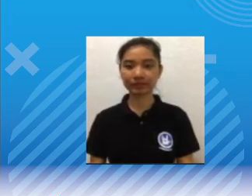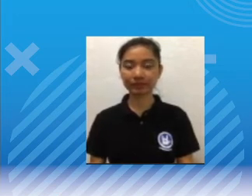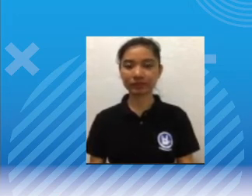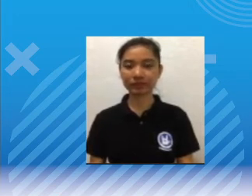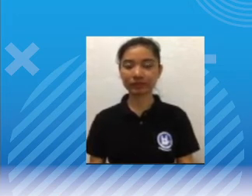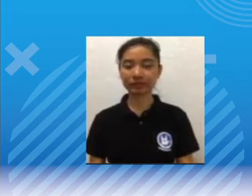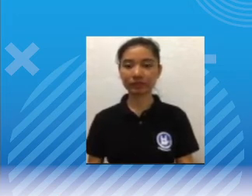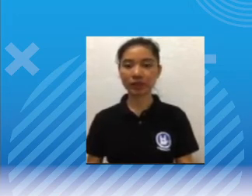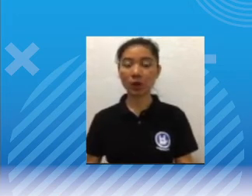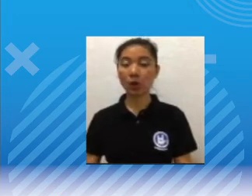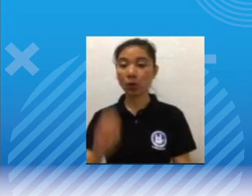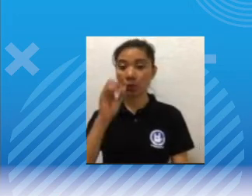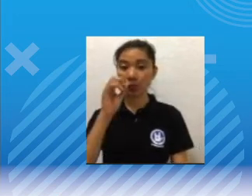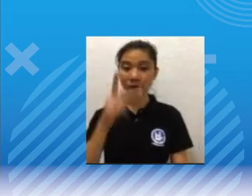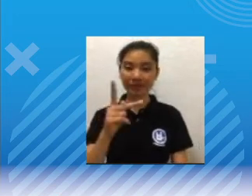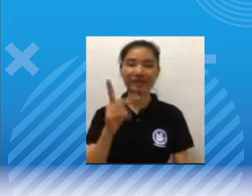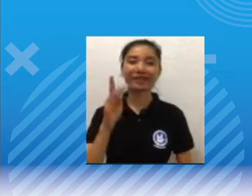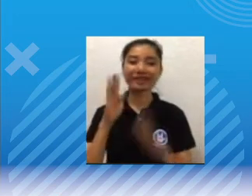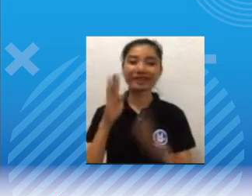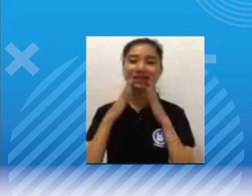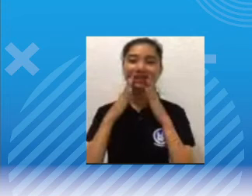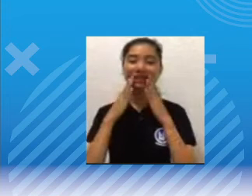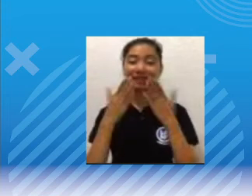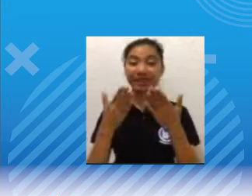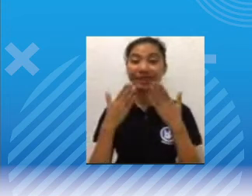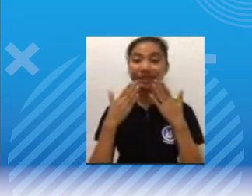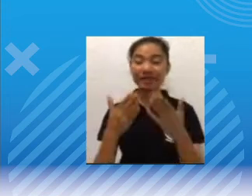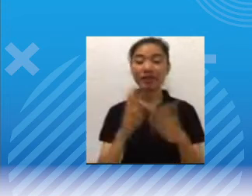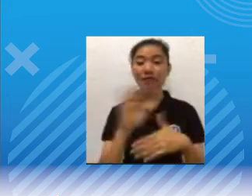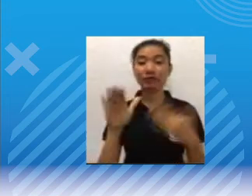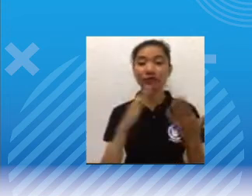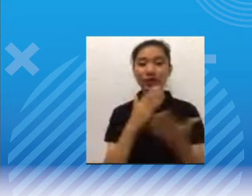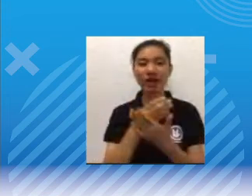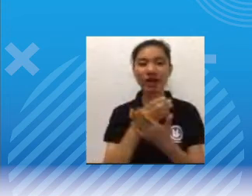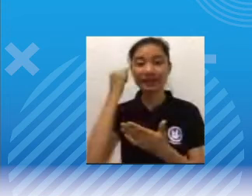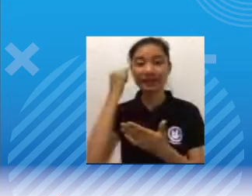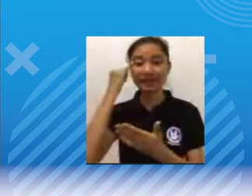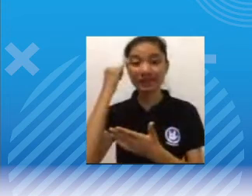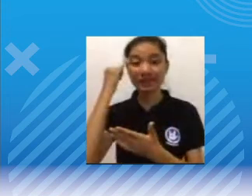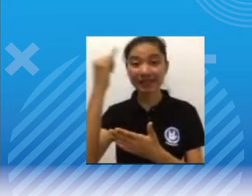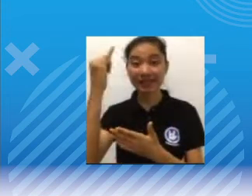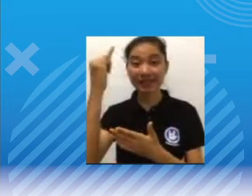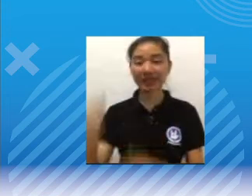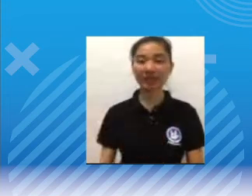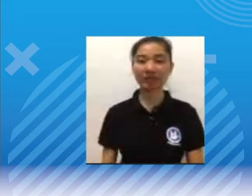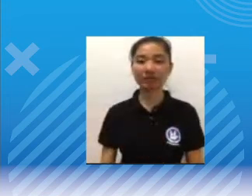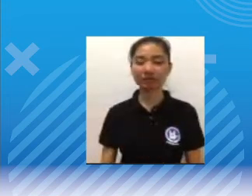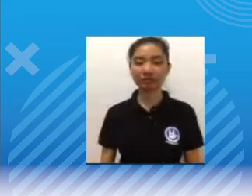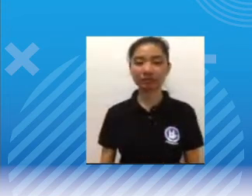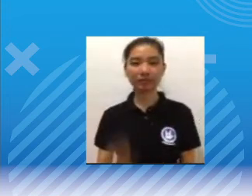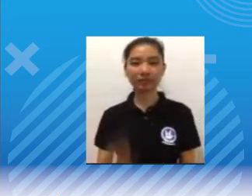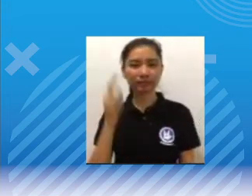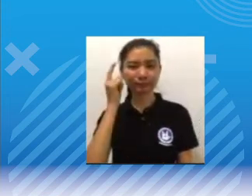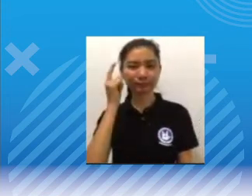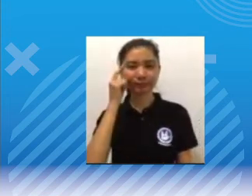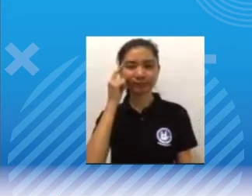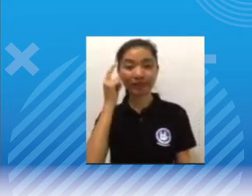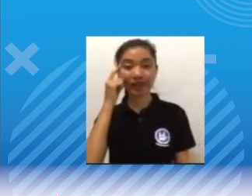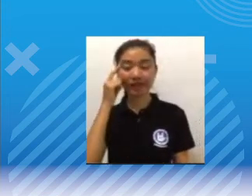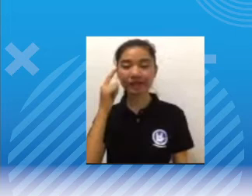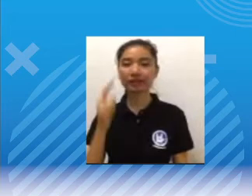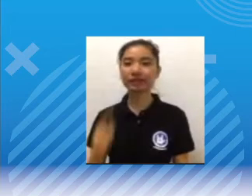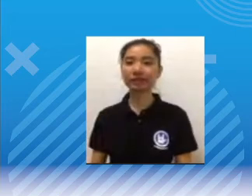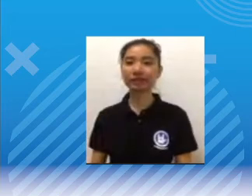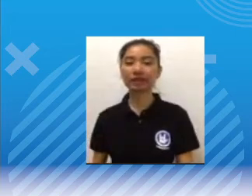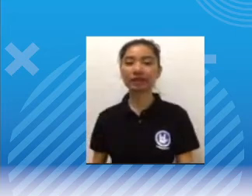Okay, so thank you for all of your insights. And I think yung